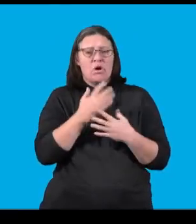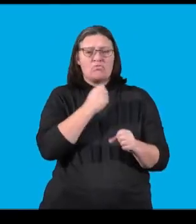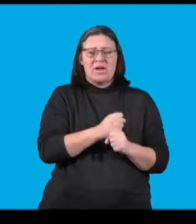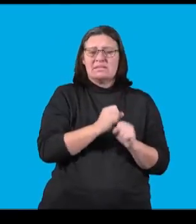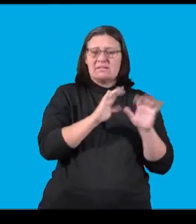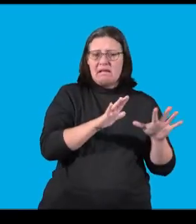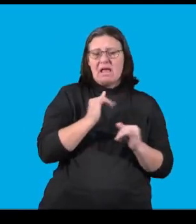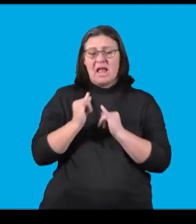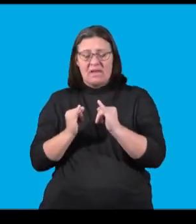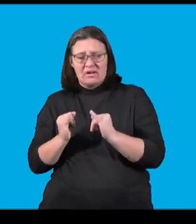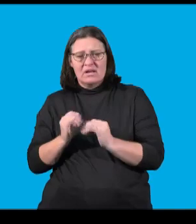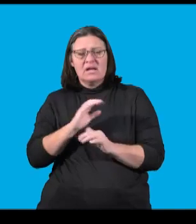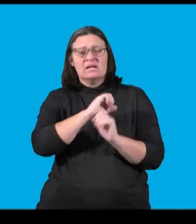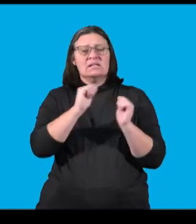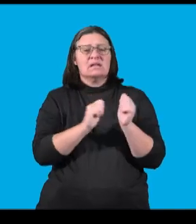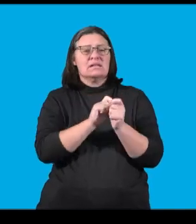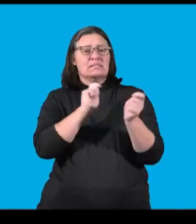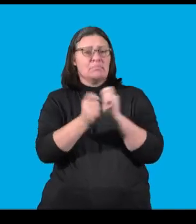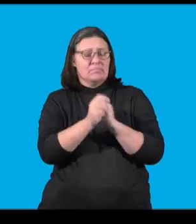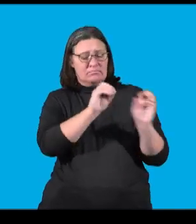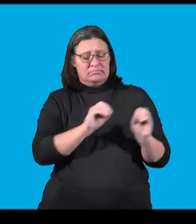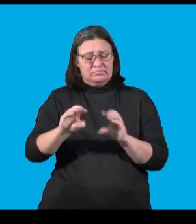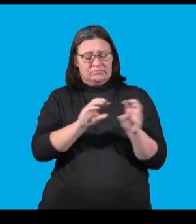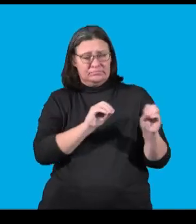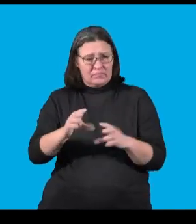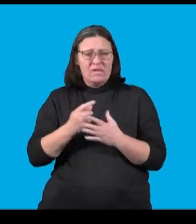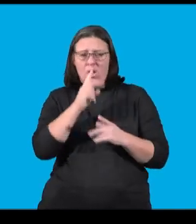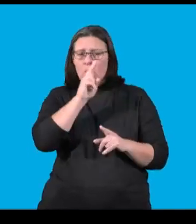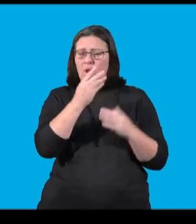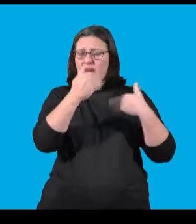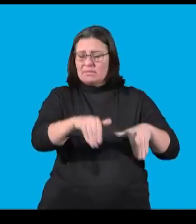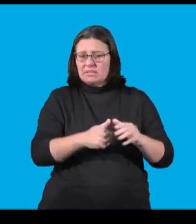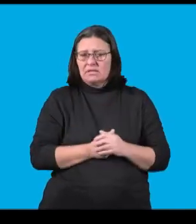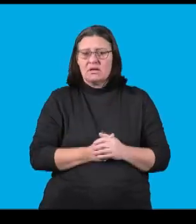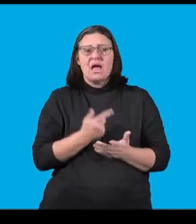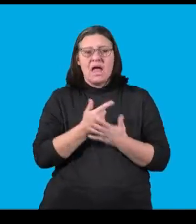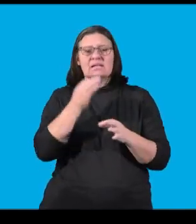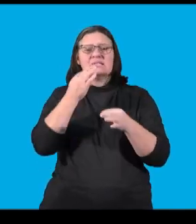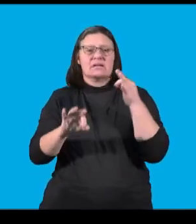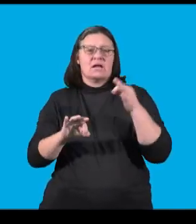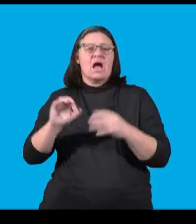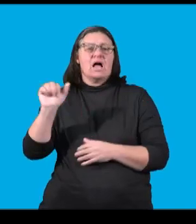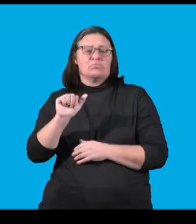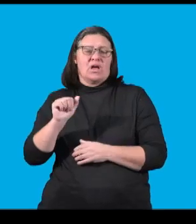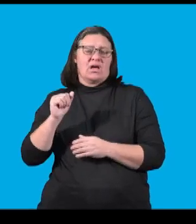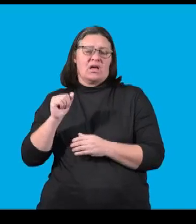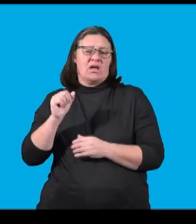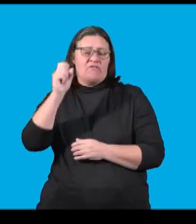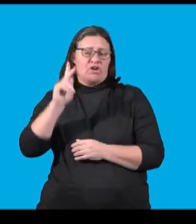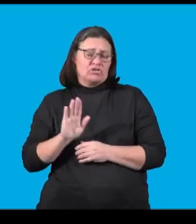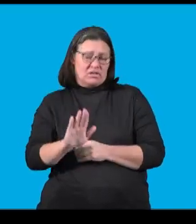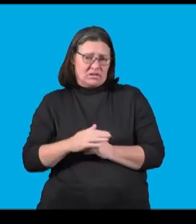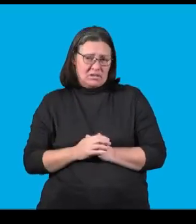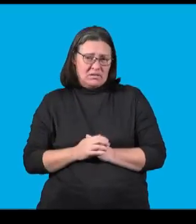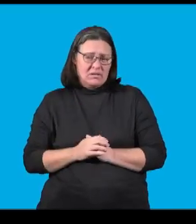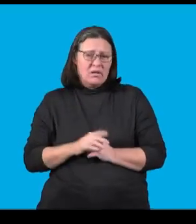we need to remember from grade 10 and 11, substitution, this becomes important, especially when we look at limits, and then simplifying algebraic fractions.